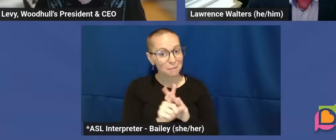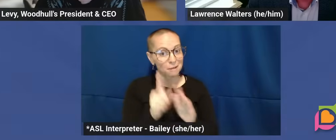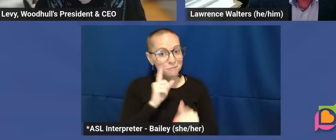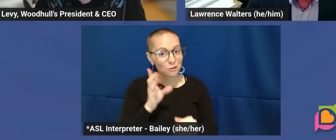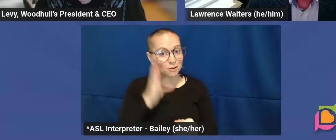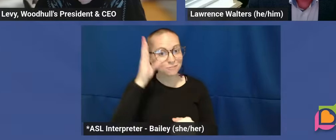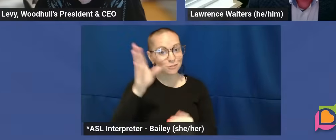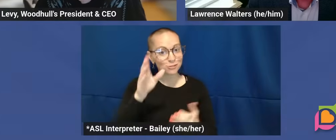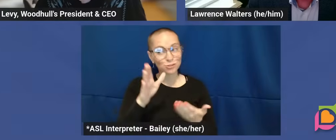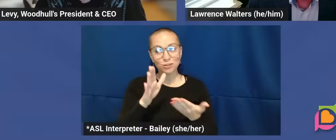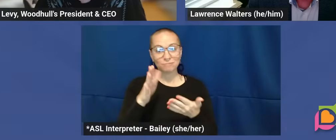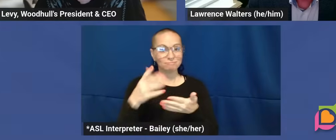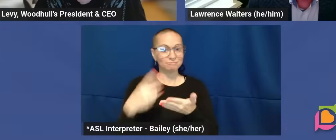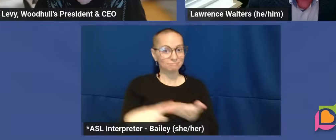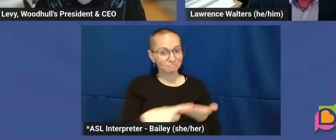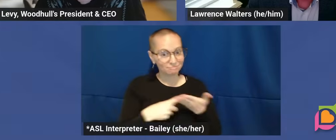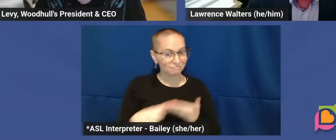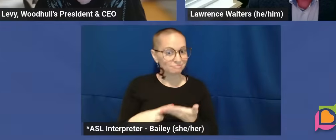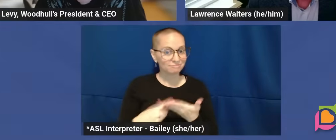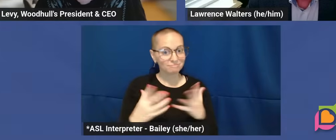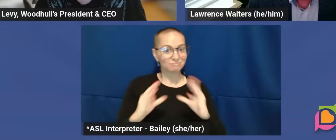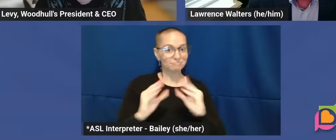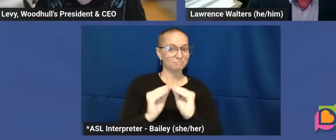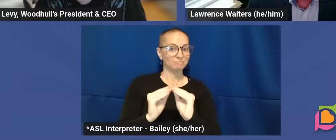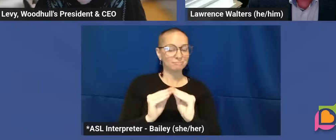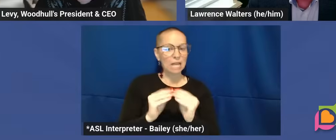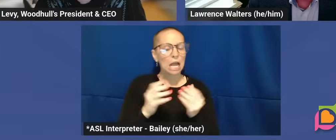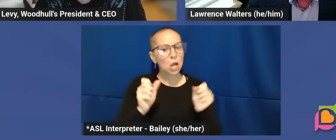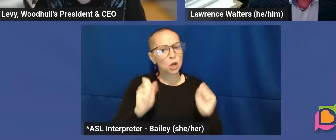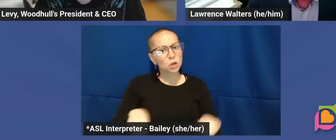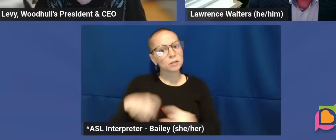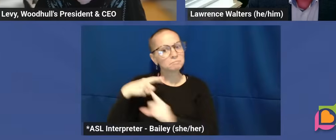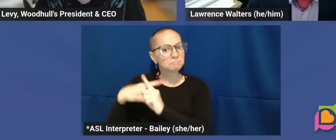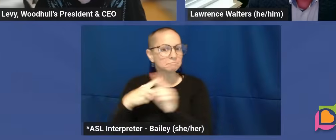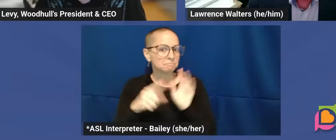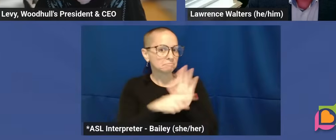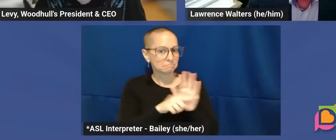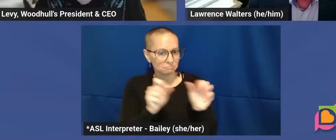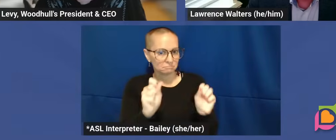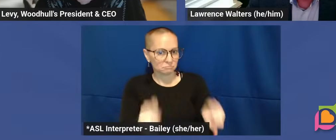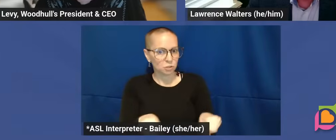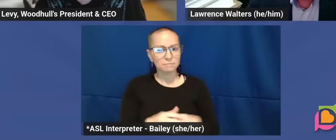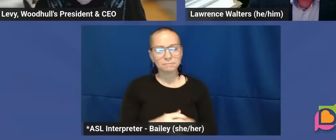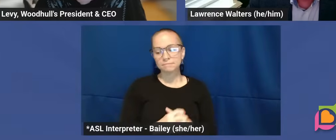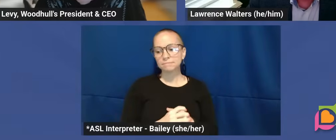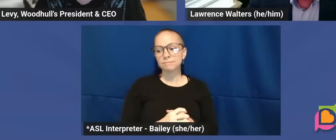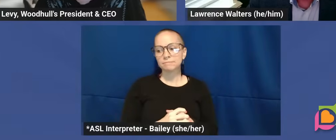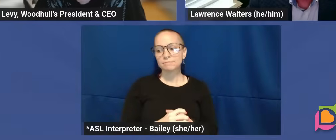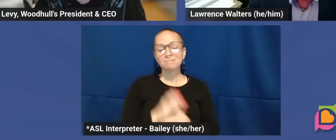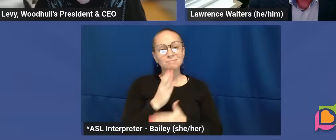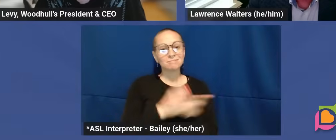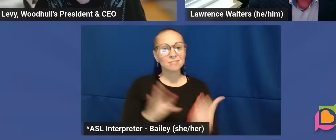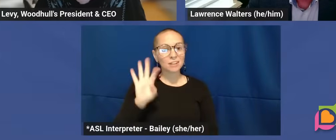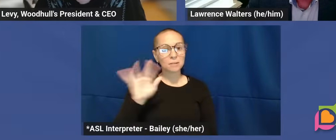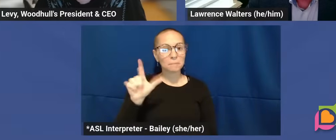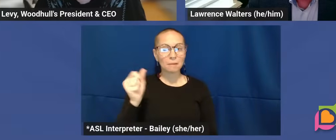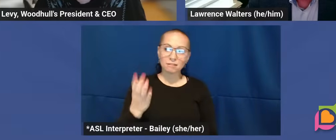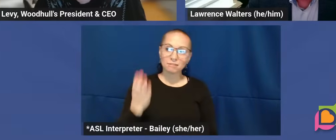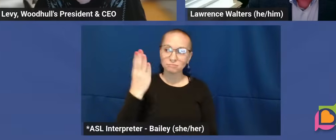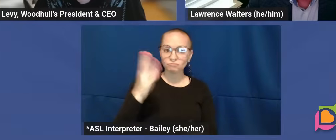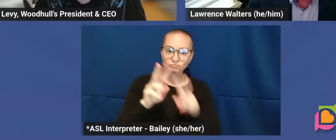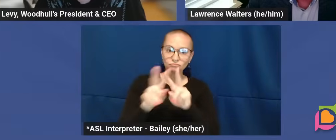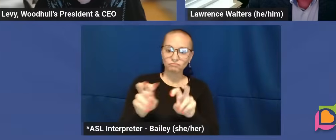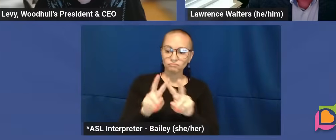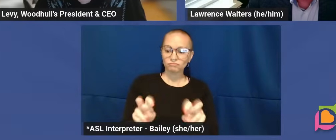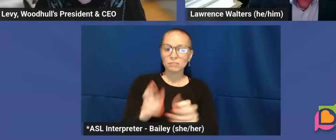legislative session. And, that could be a good or a bad thing. There have been, bills that have been looked at. There's been some